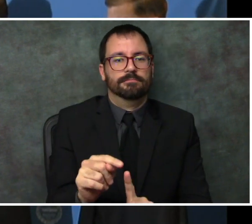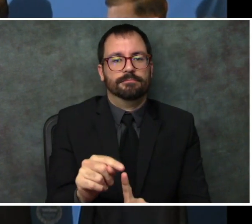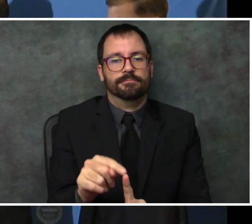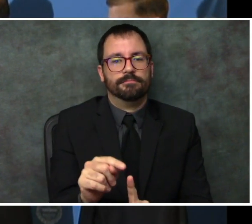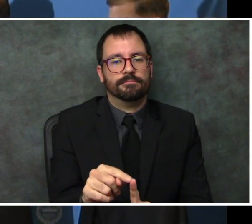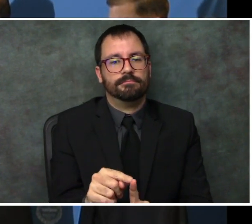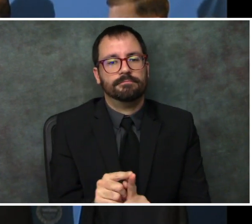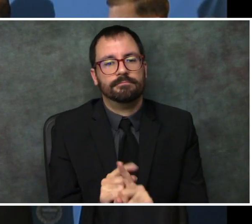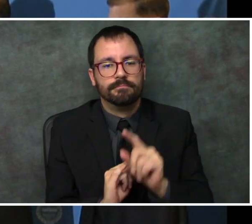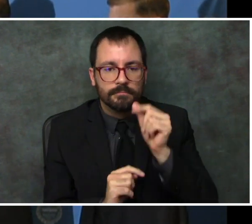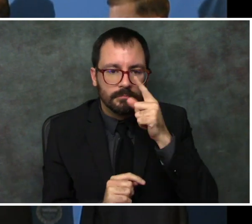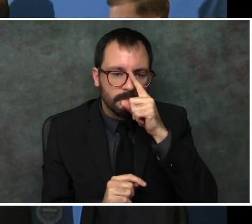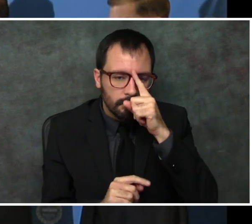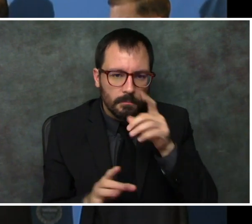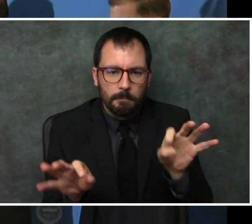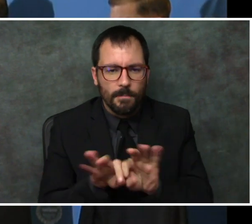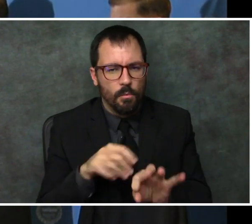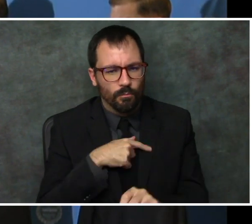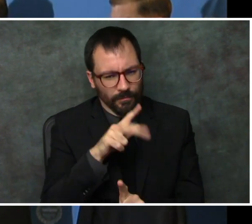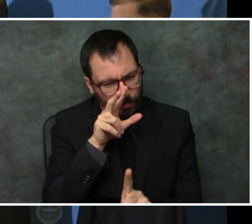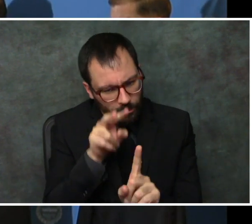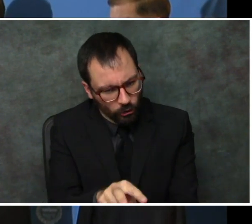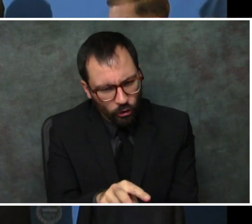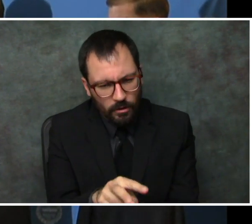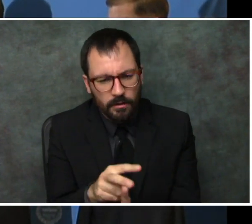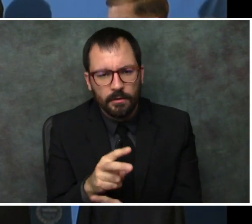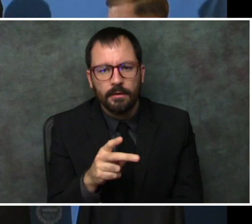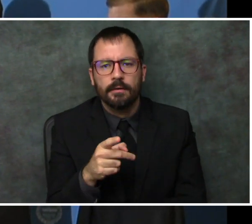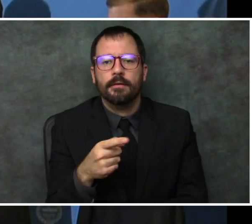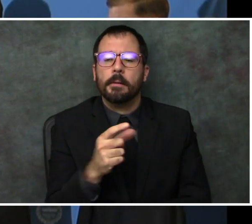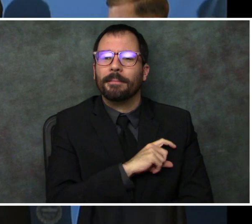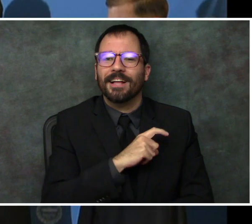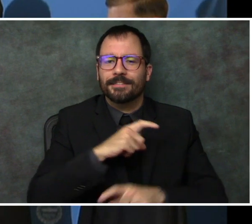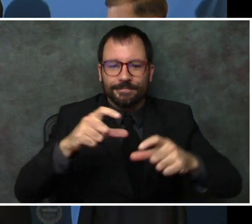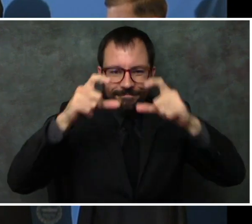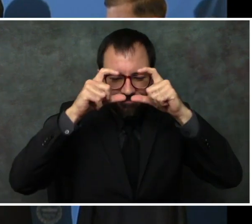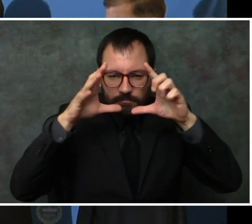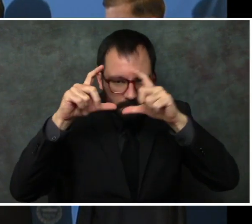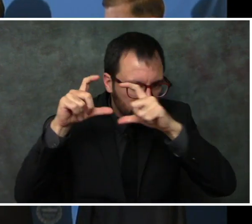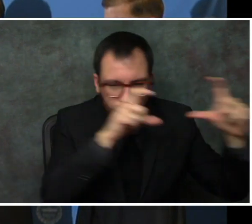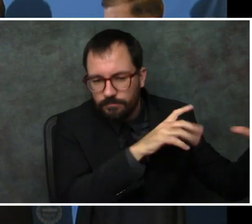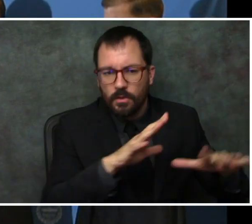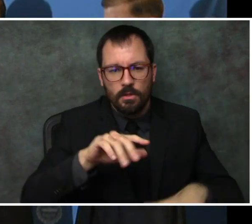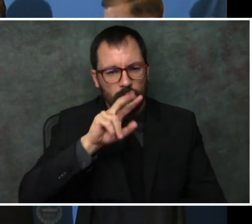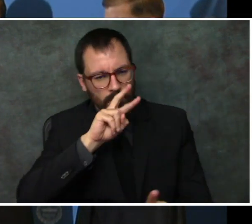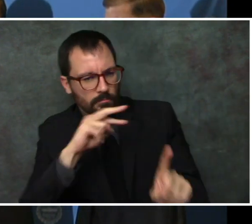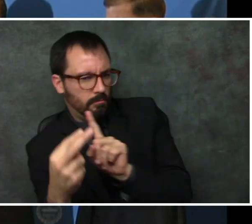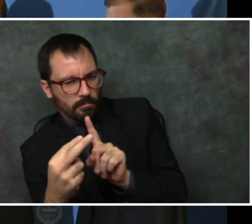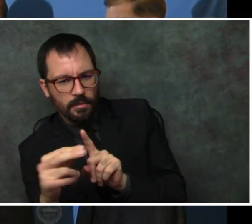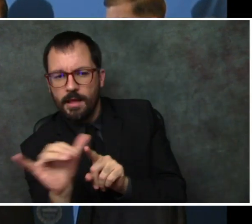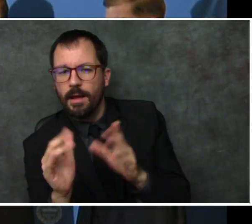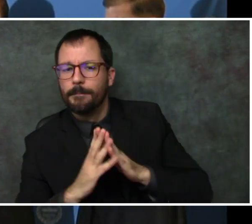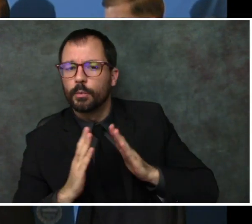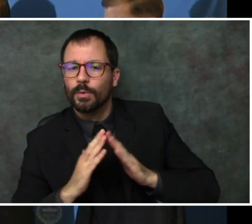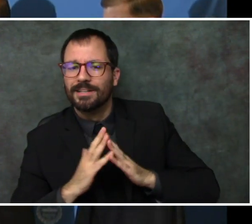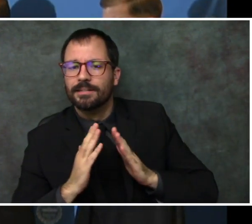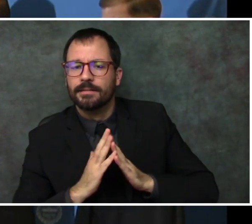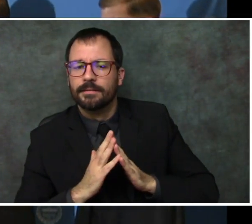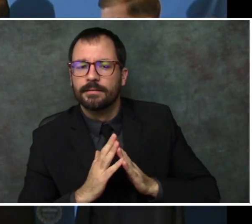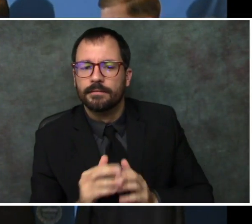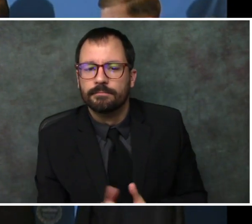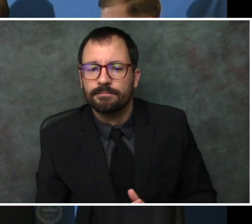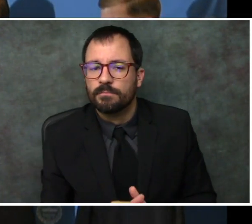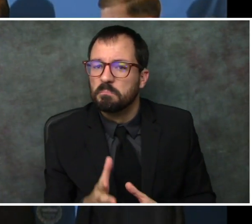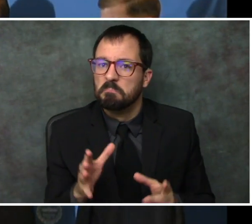panelists to help improve our department so that whatever we're doing, we become a bigger and better